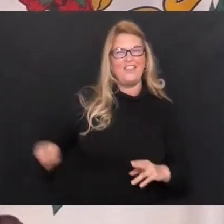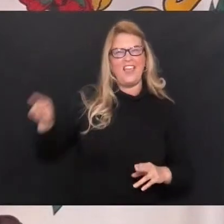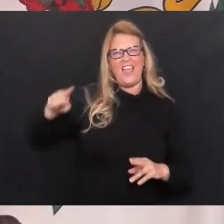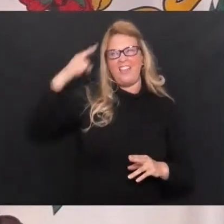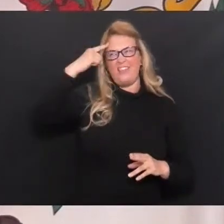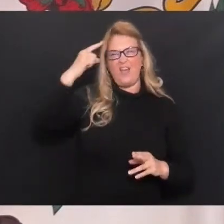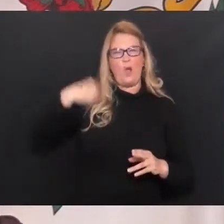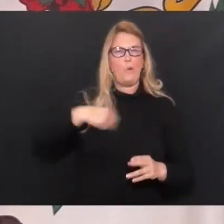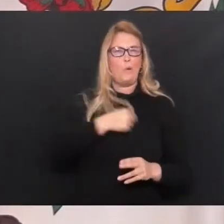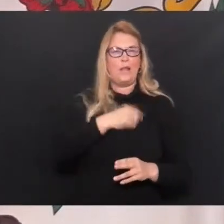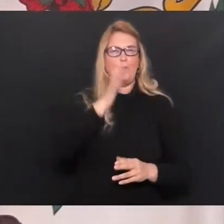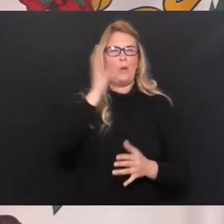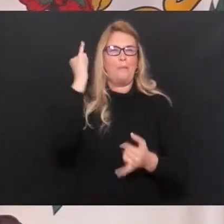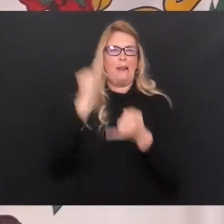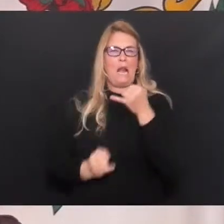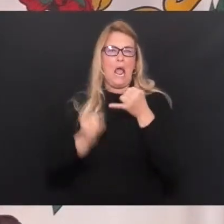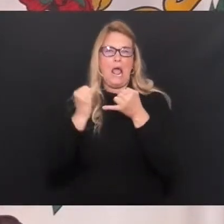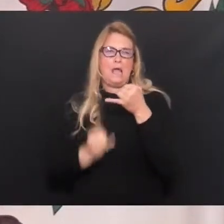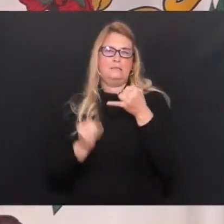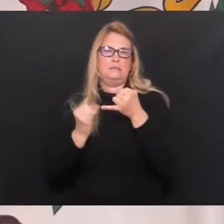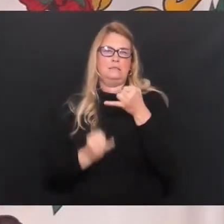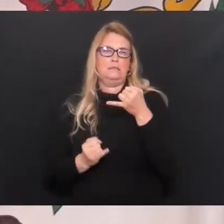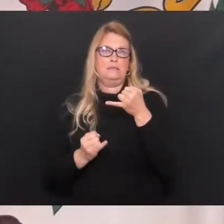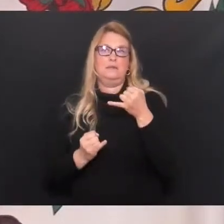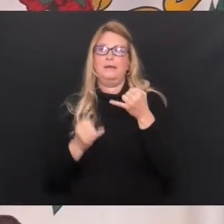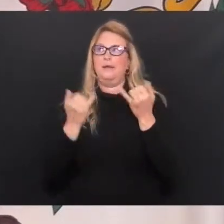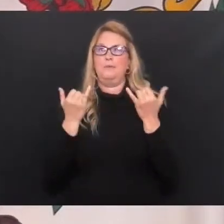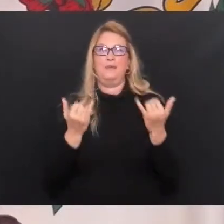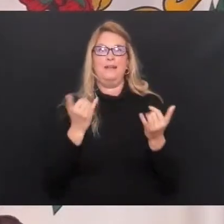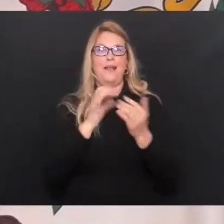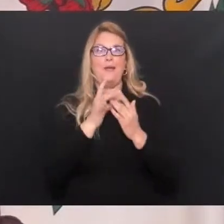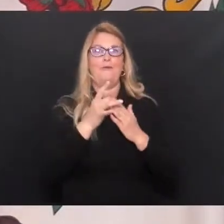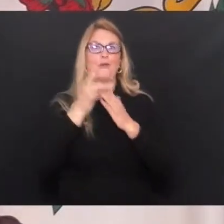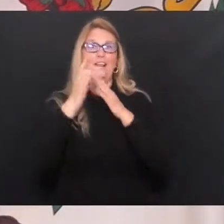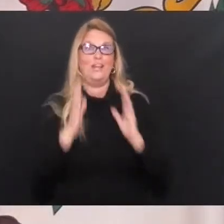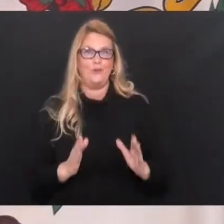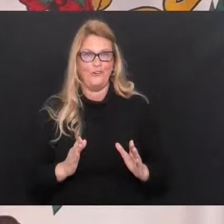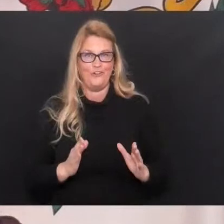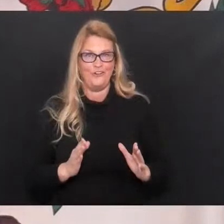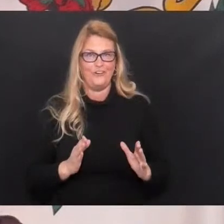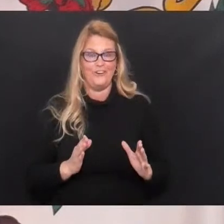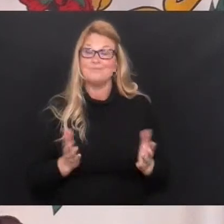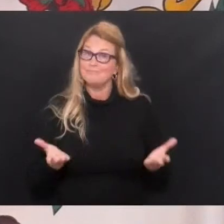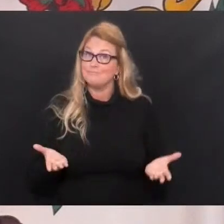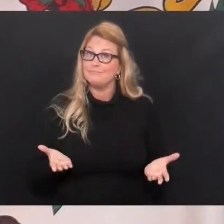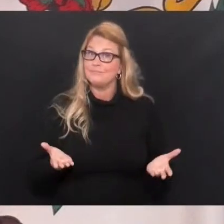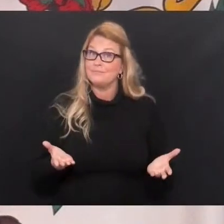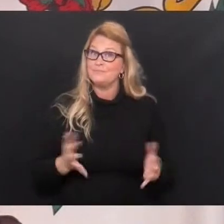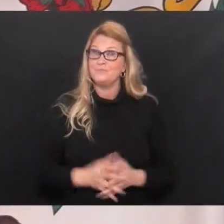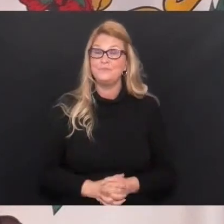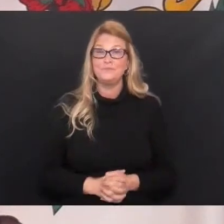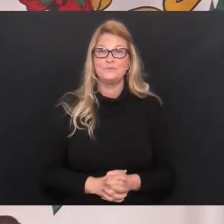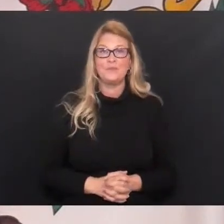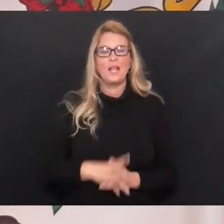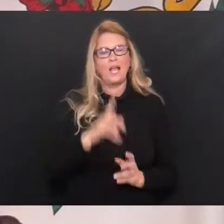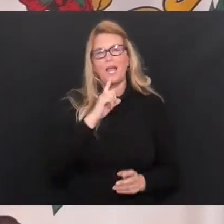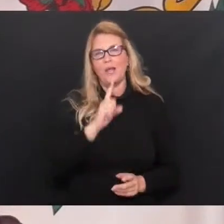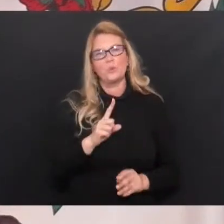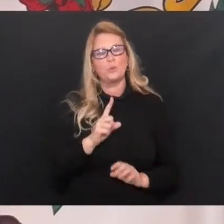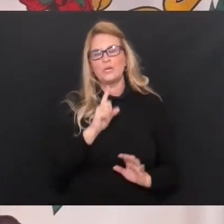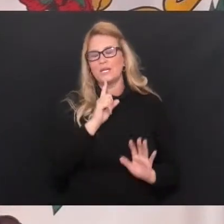dead last were the leaders. Now, I'd hate to